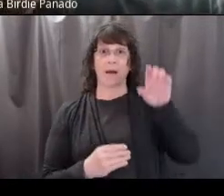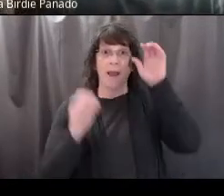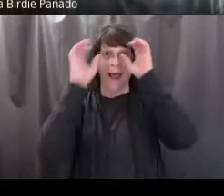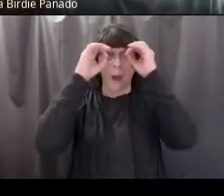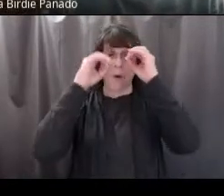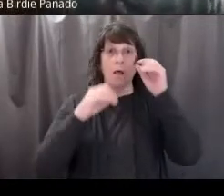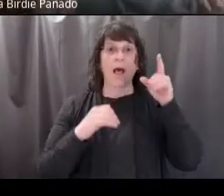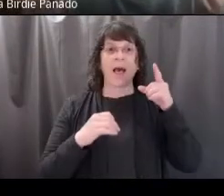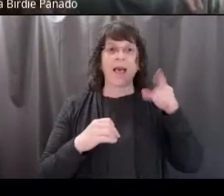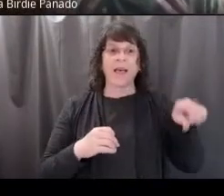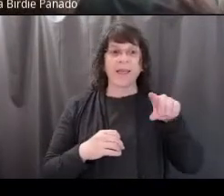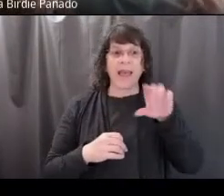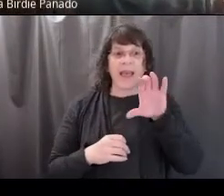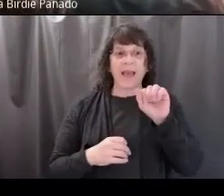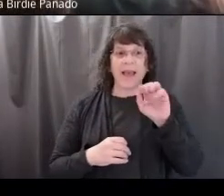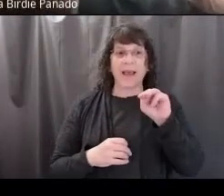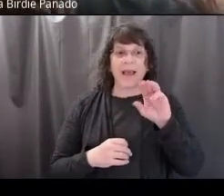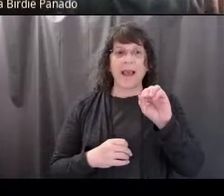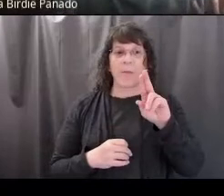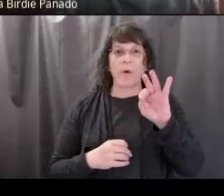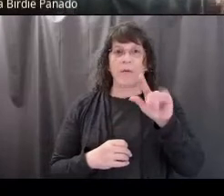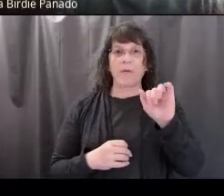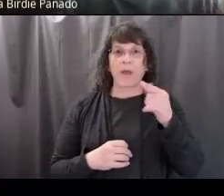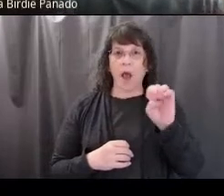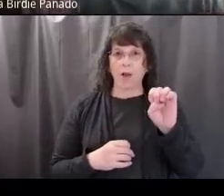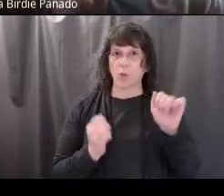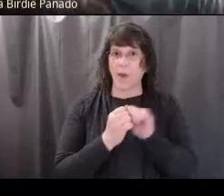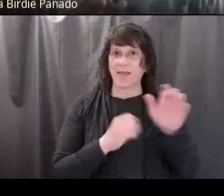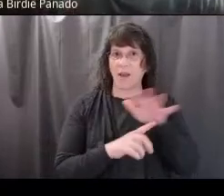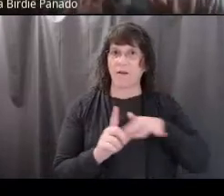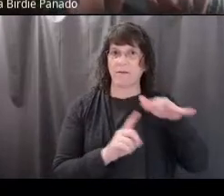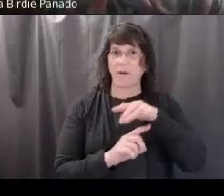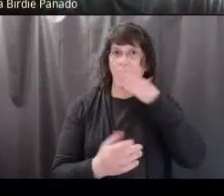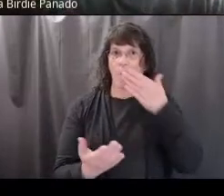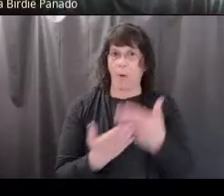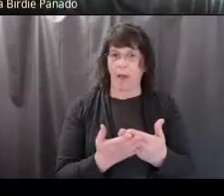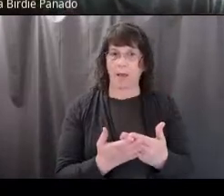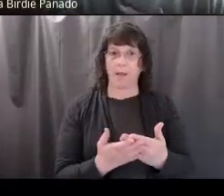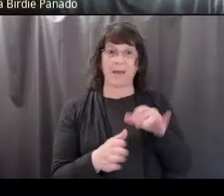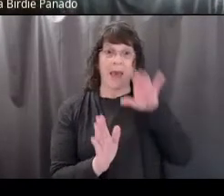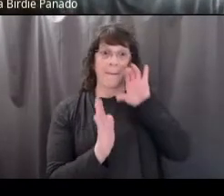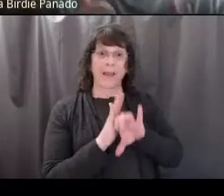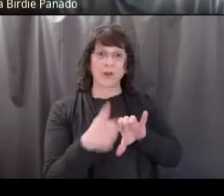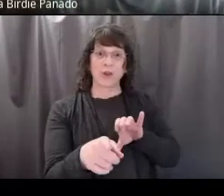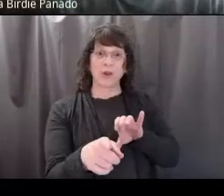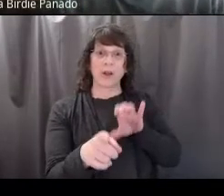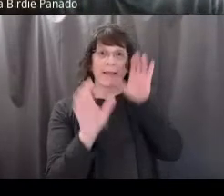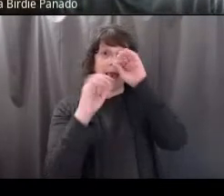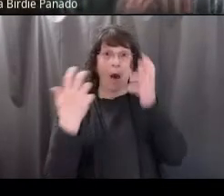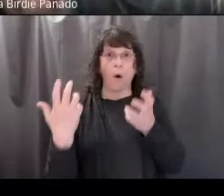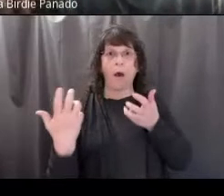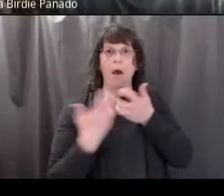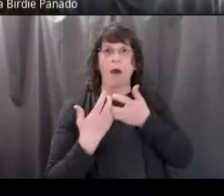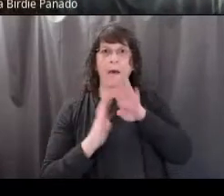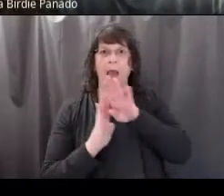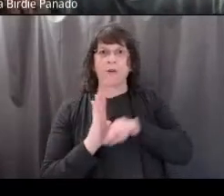they camouflage very, very well with their environment. As you can see in this picture, the owl blends in